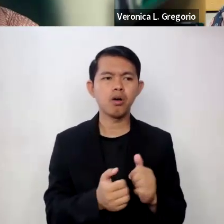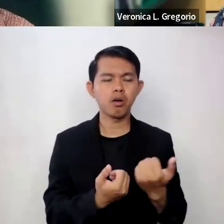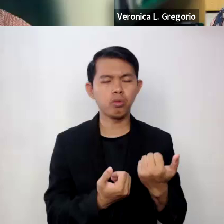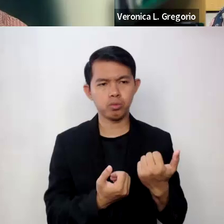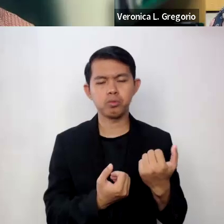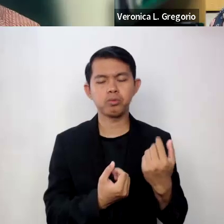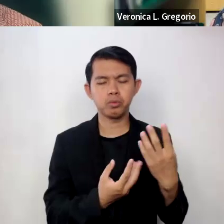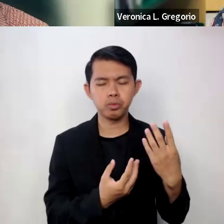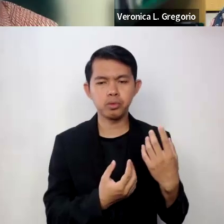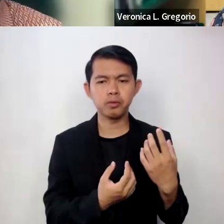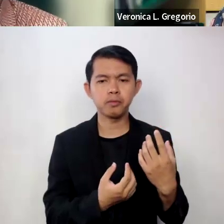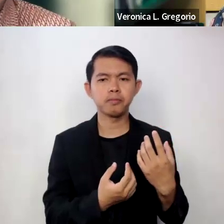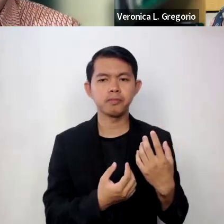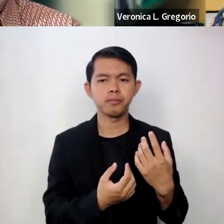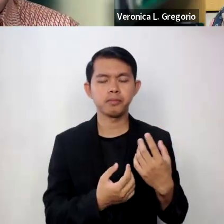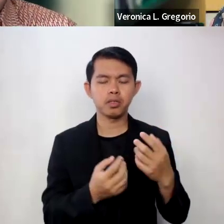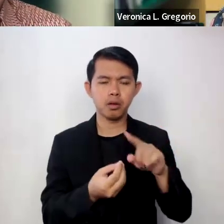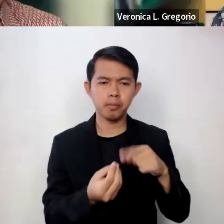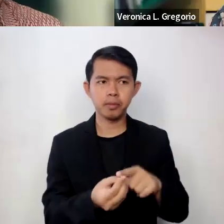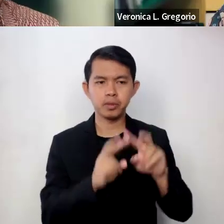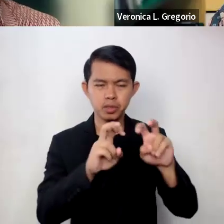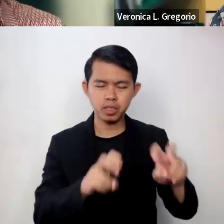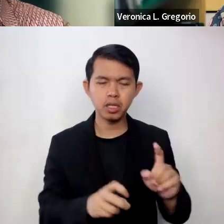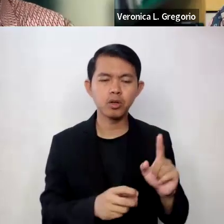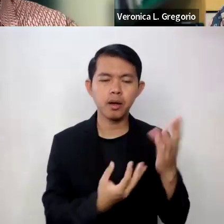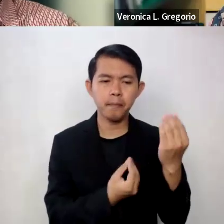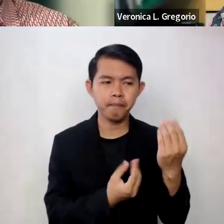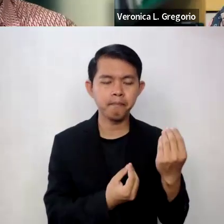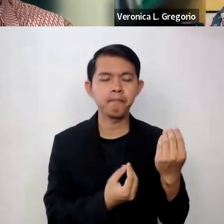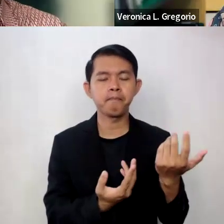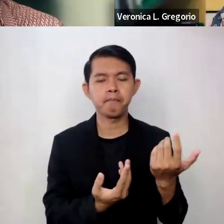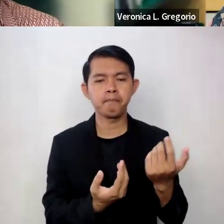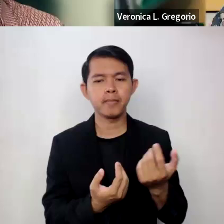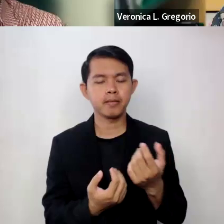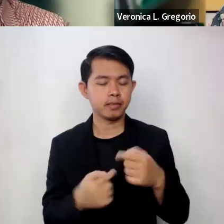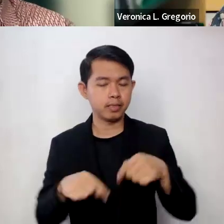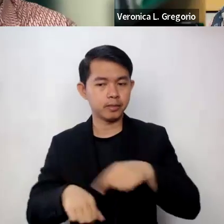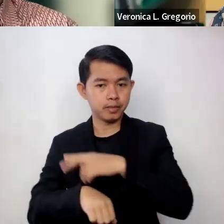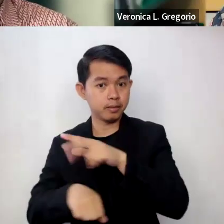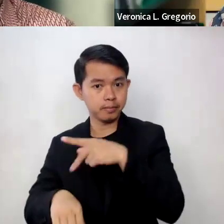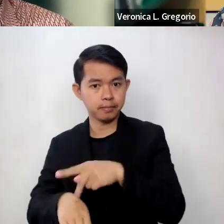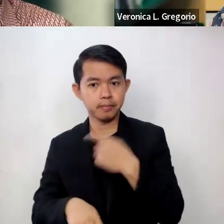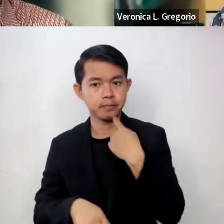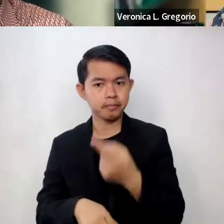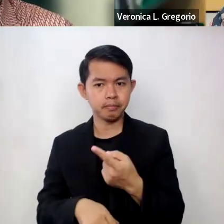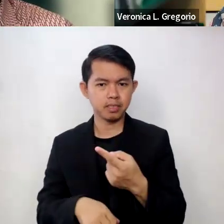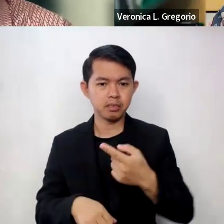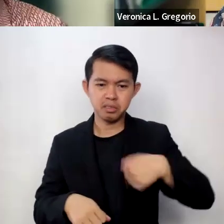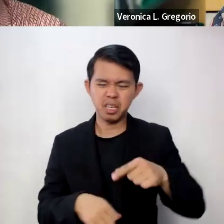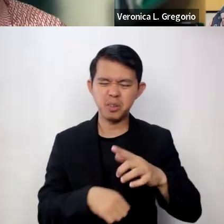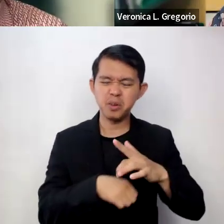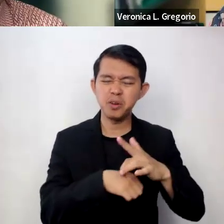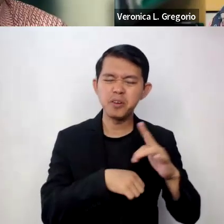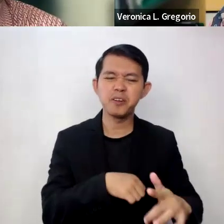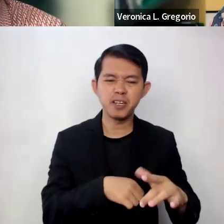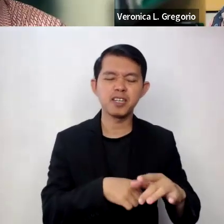coloniality in agrarian studies? Mhm, mhm. Kung sa Philippines, I would say medyo nasa early stages pa tayo.